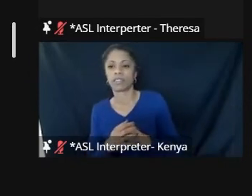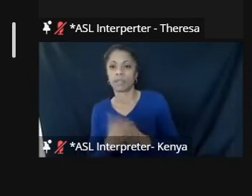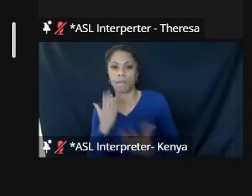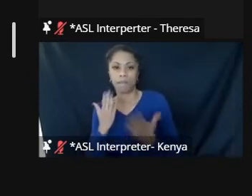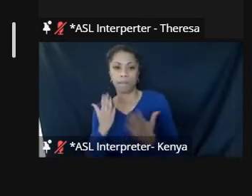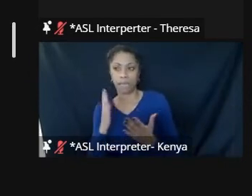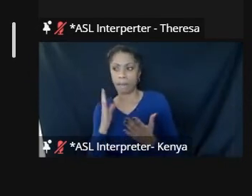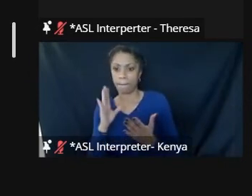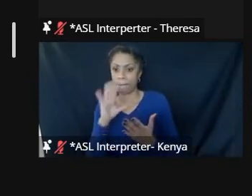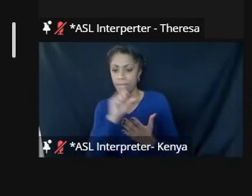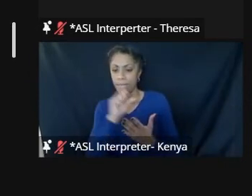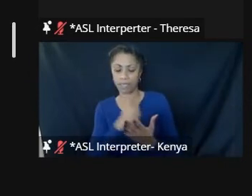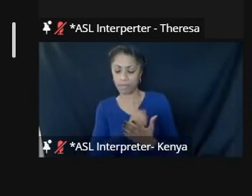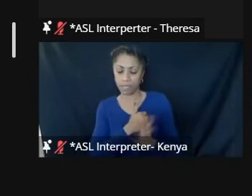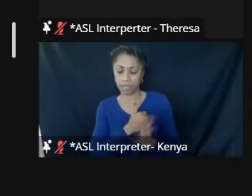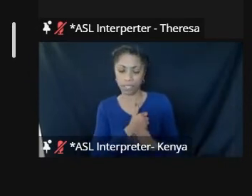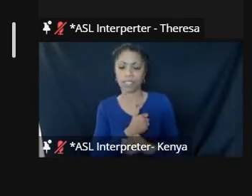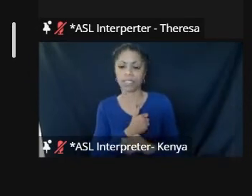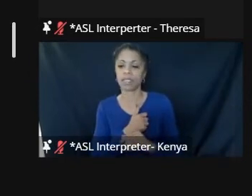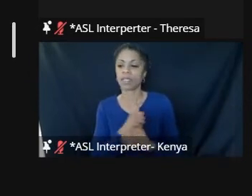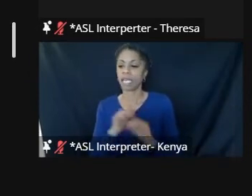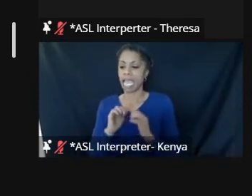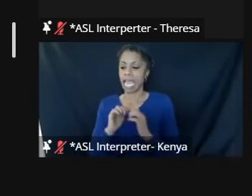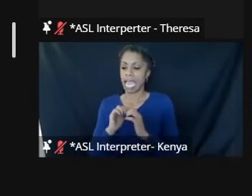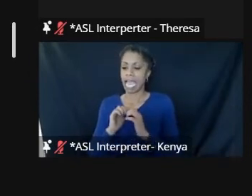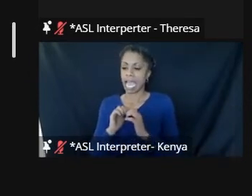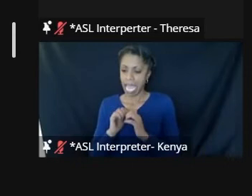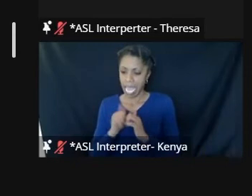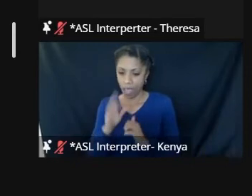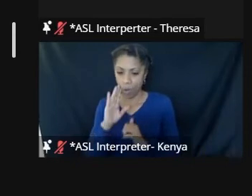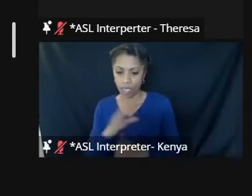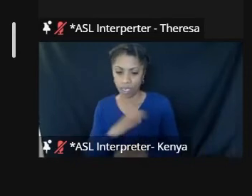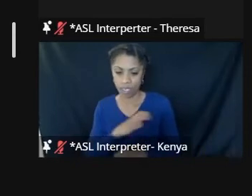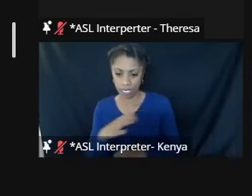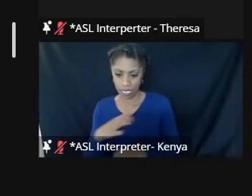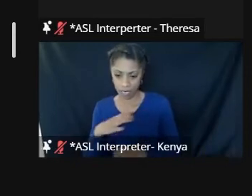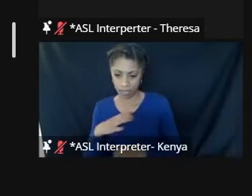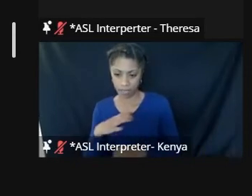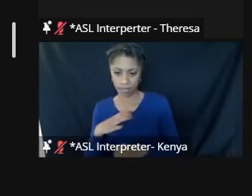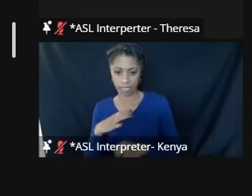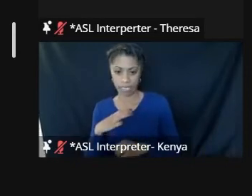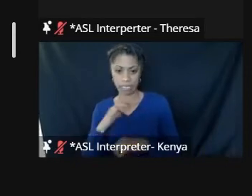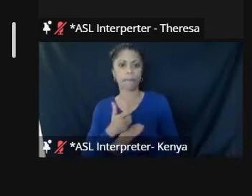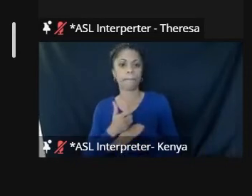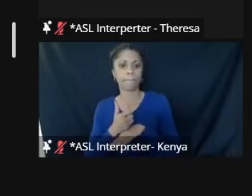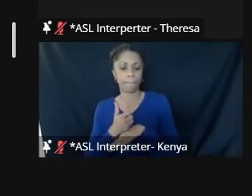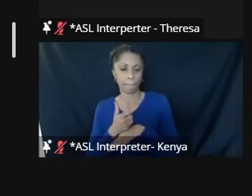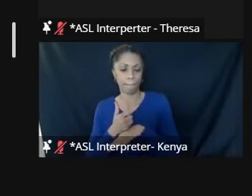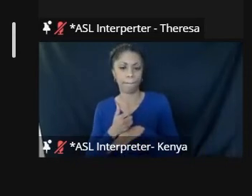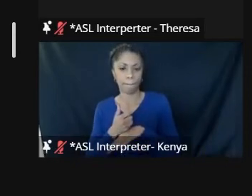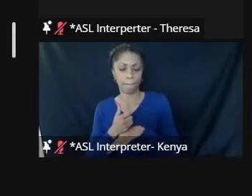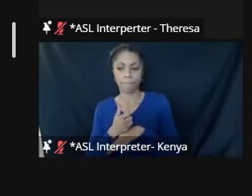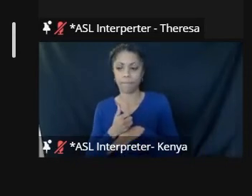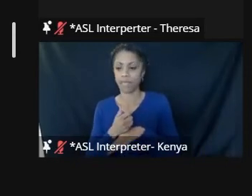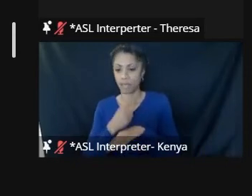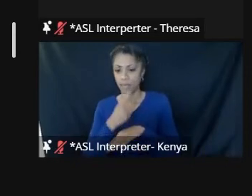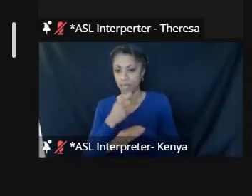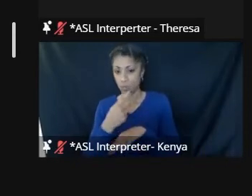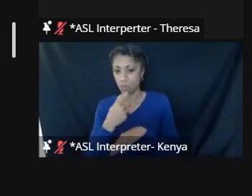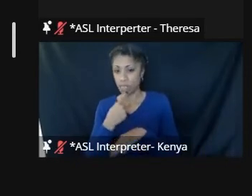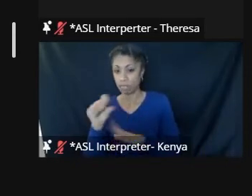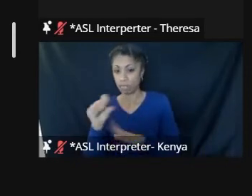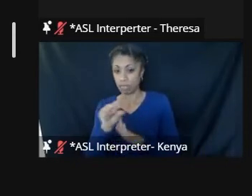I apologize, how will the council itself be constructed? So this is a state level